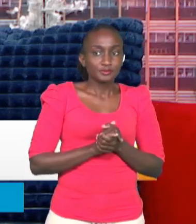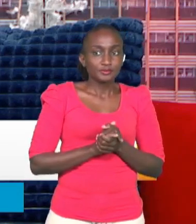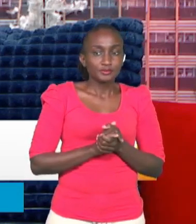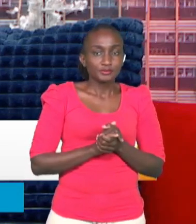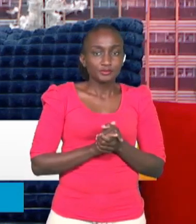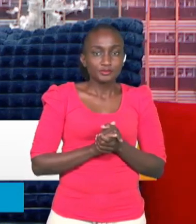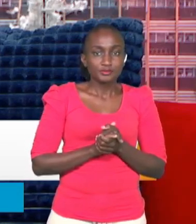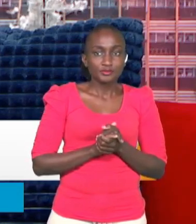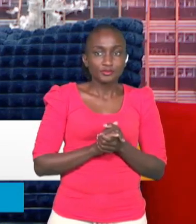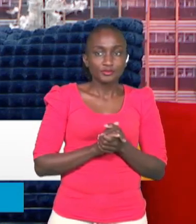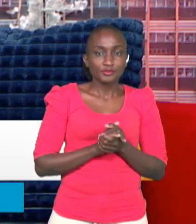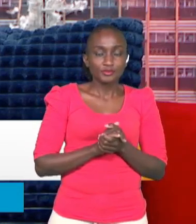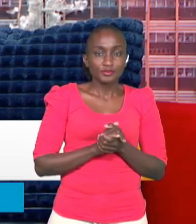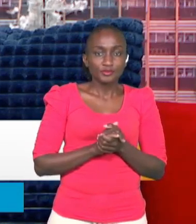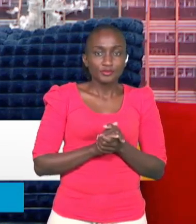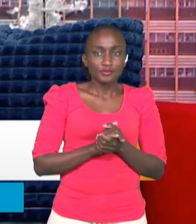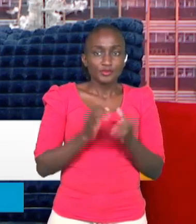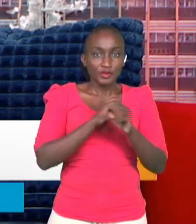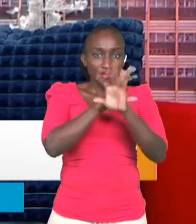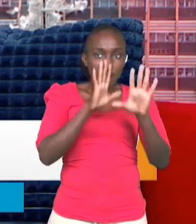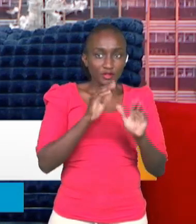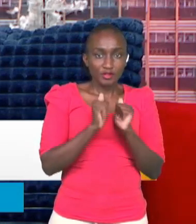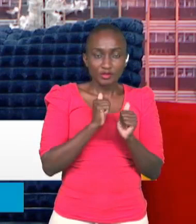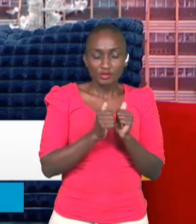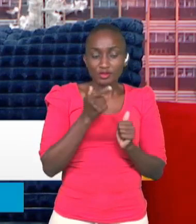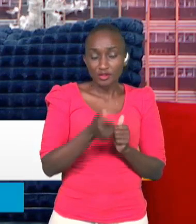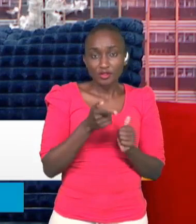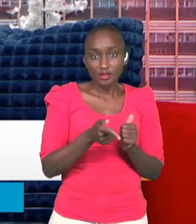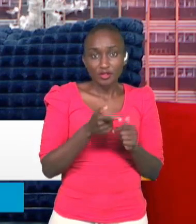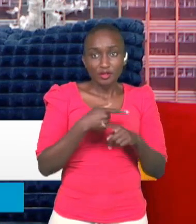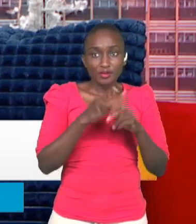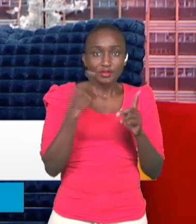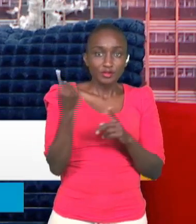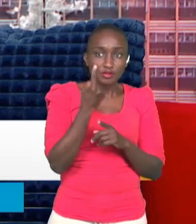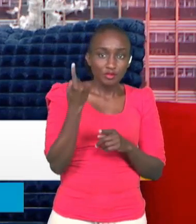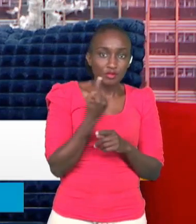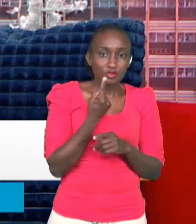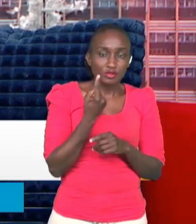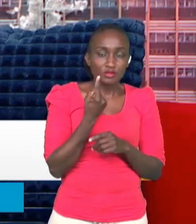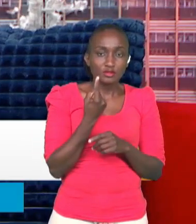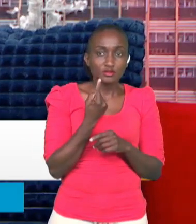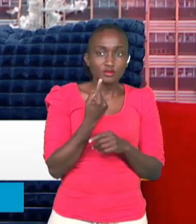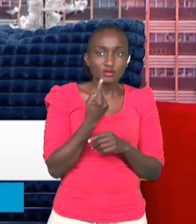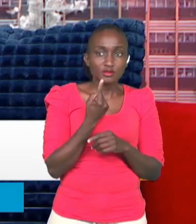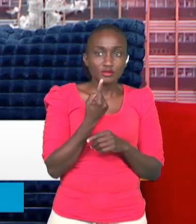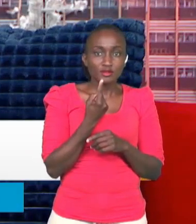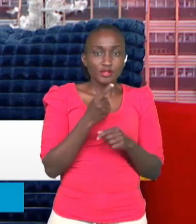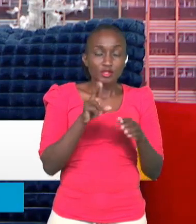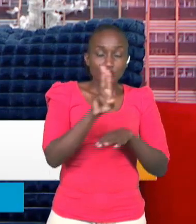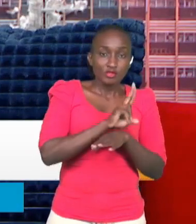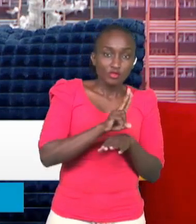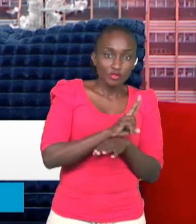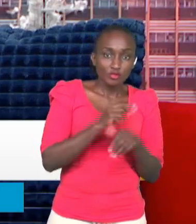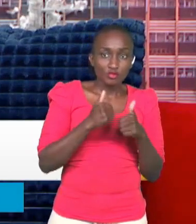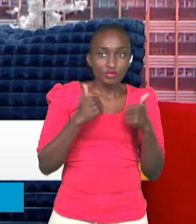it in perspective, those clearances have been there. Okay. But it's only that they have not been put in legislated, public? Yeah. Yeah, okay. You